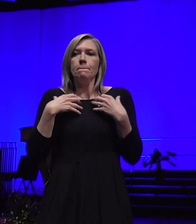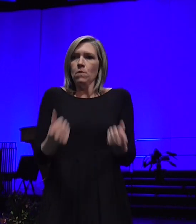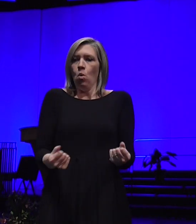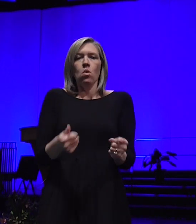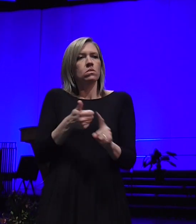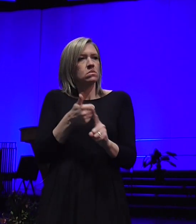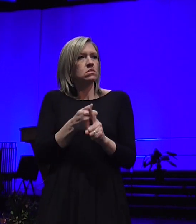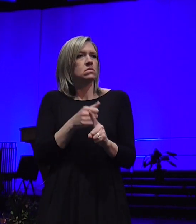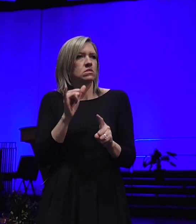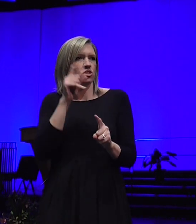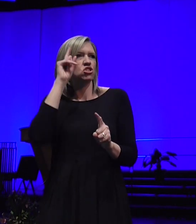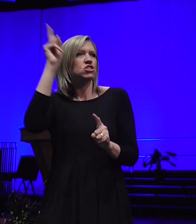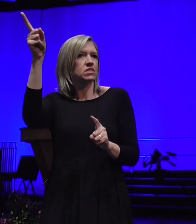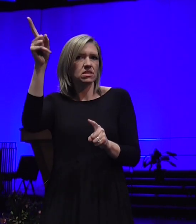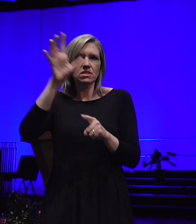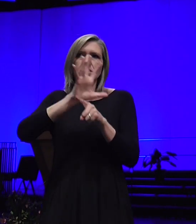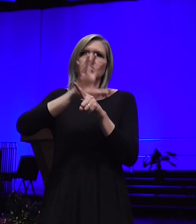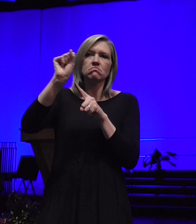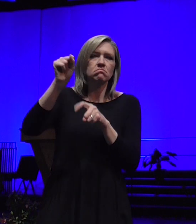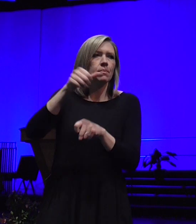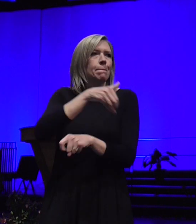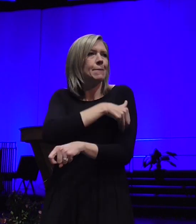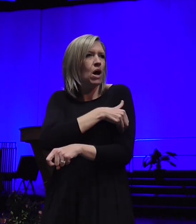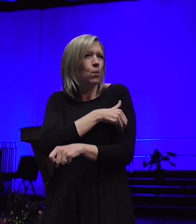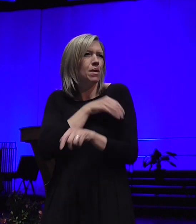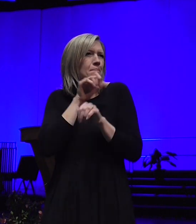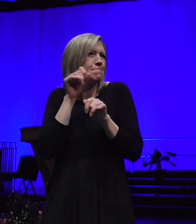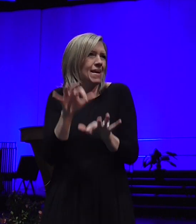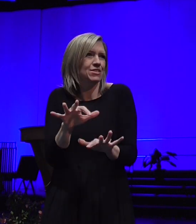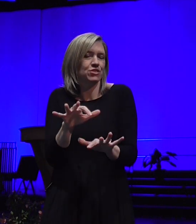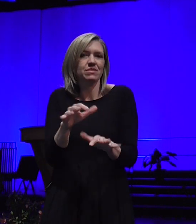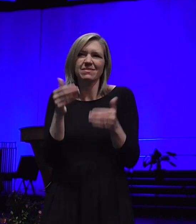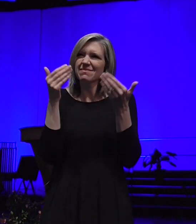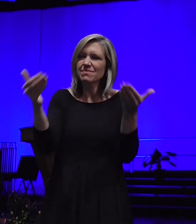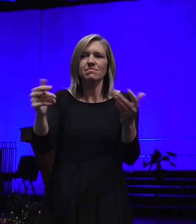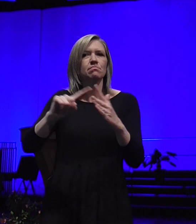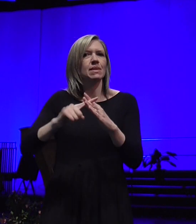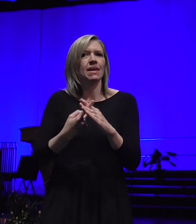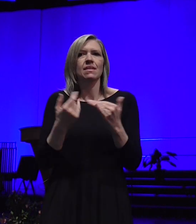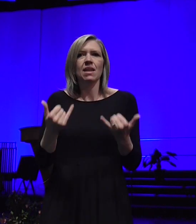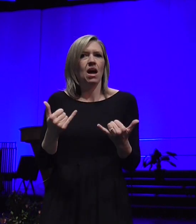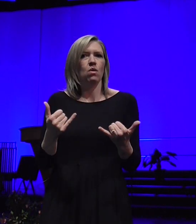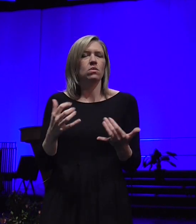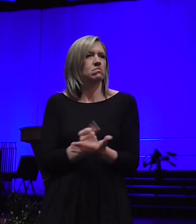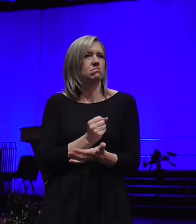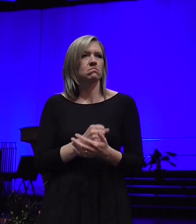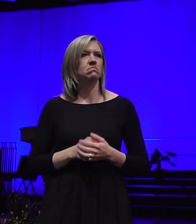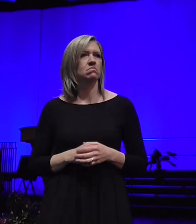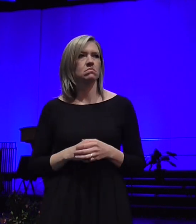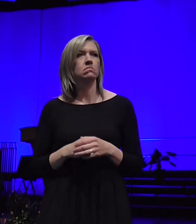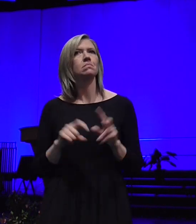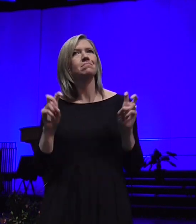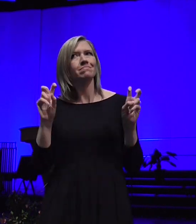genius, power, and magic in it. Begin it now. Begin it now.